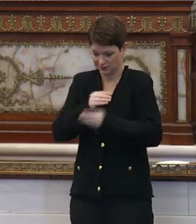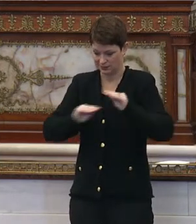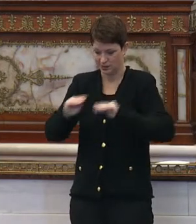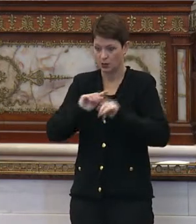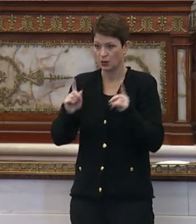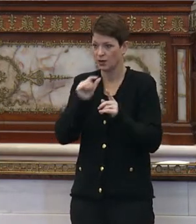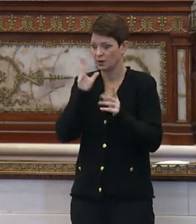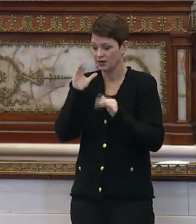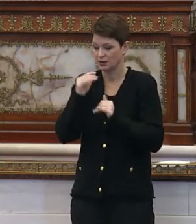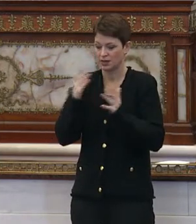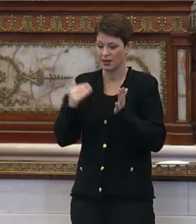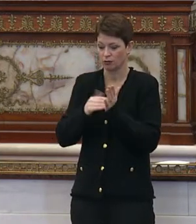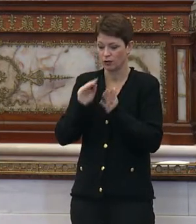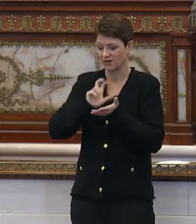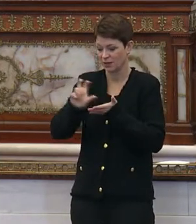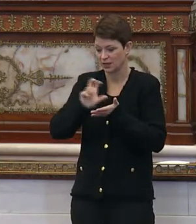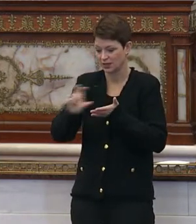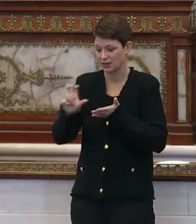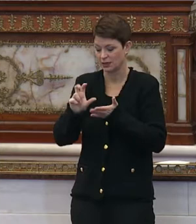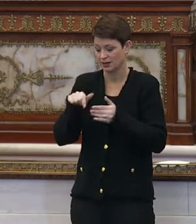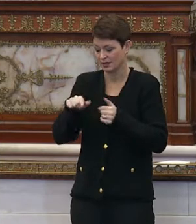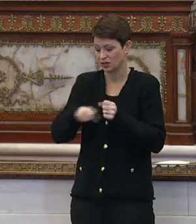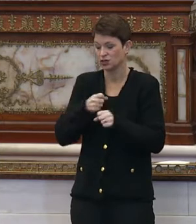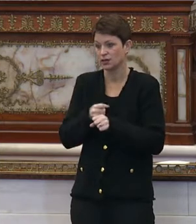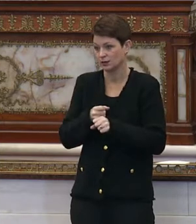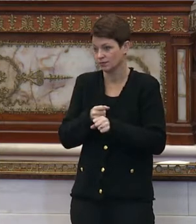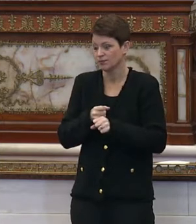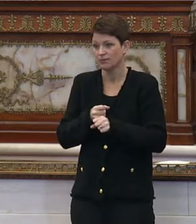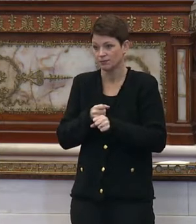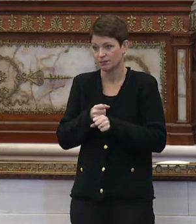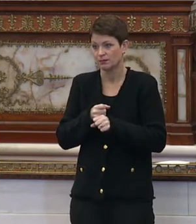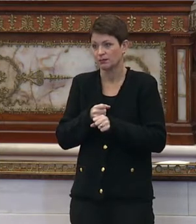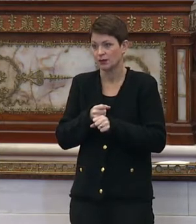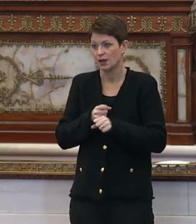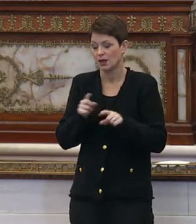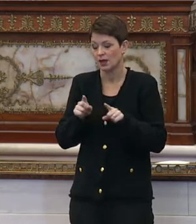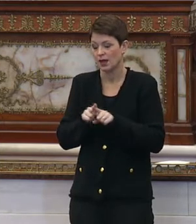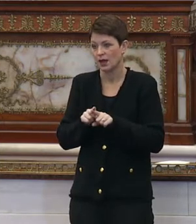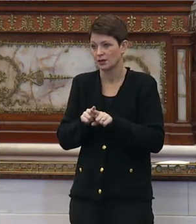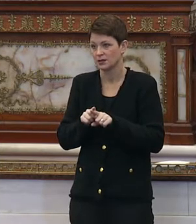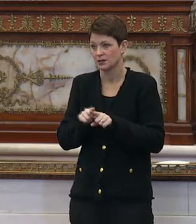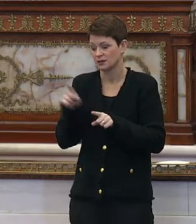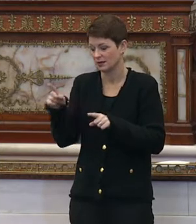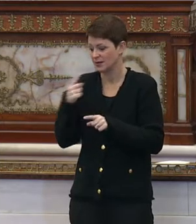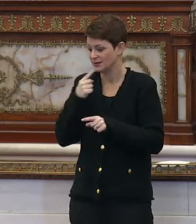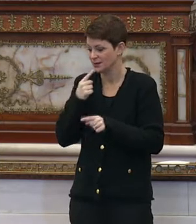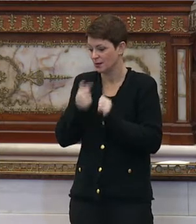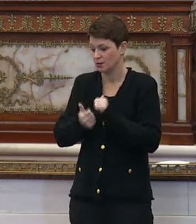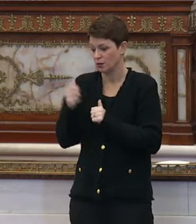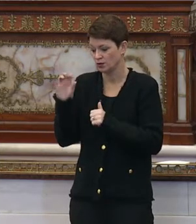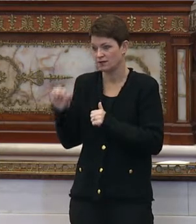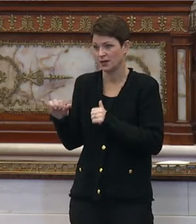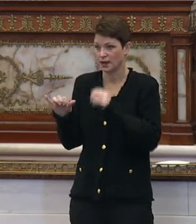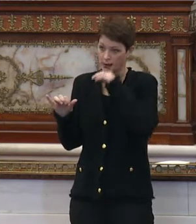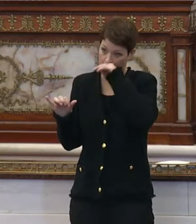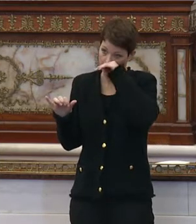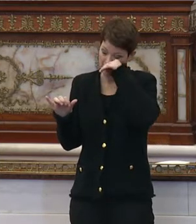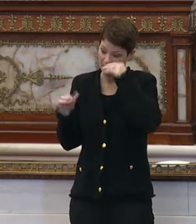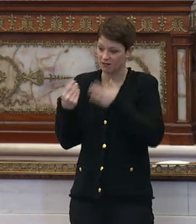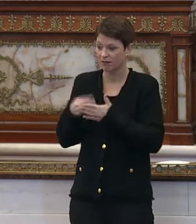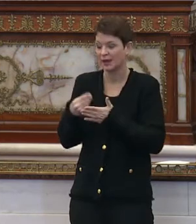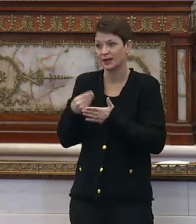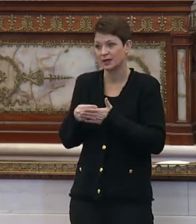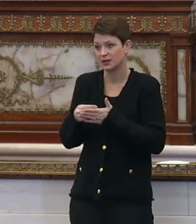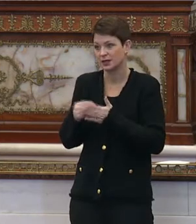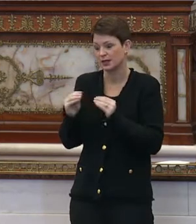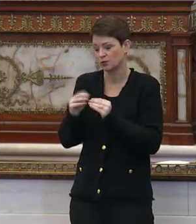lot of refundings, if at all, this year. And so, as Ms. Waxman stated, most of this financing